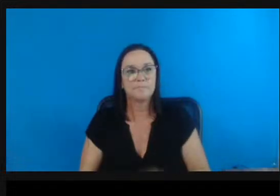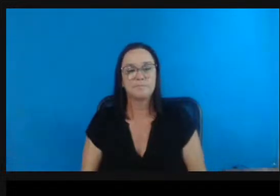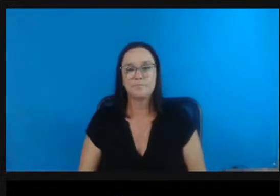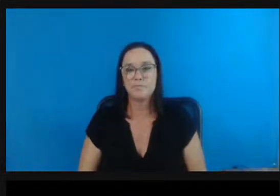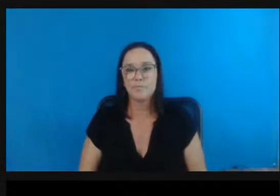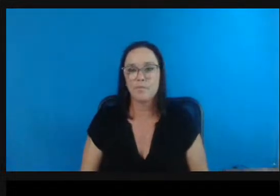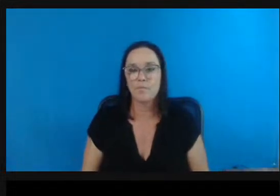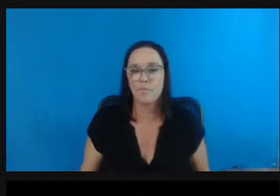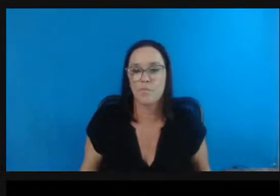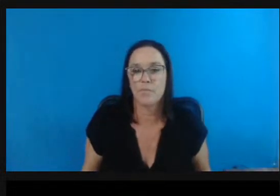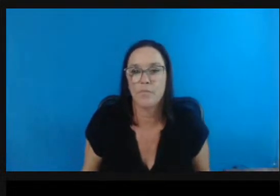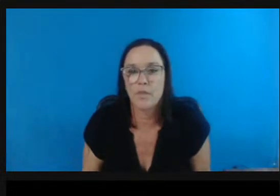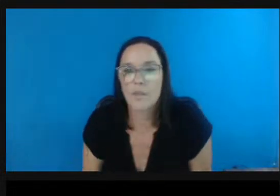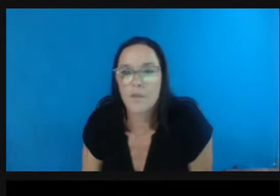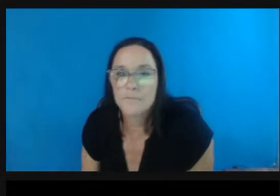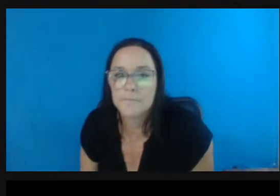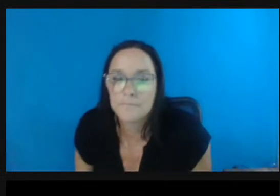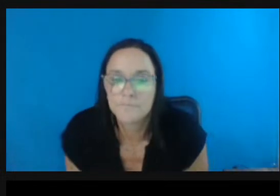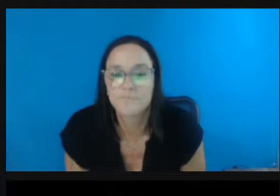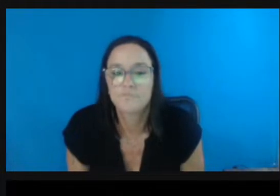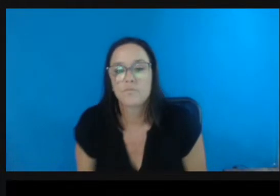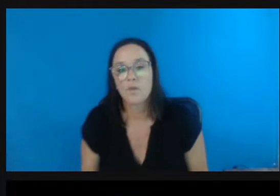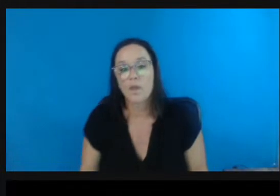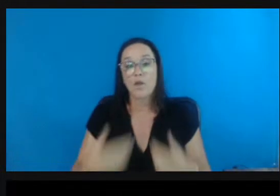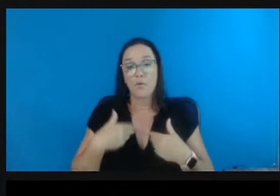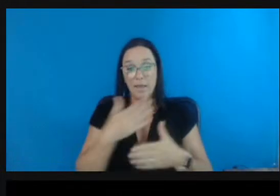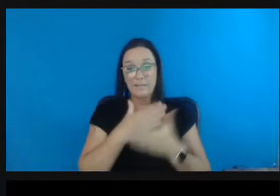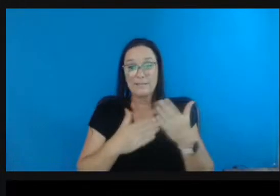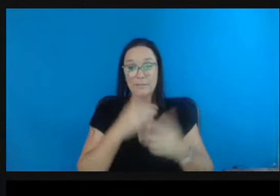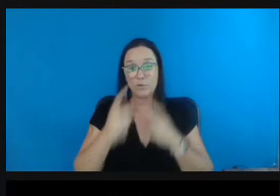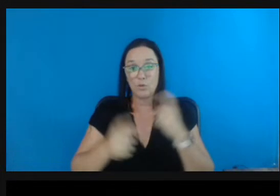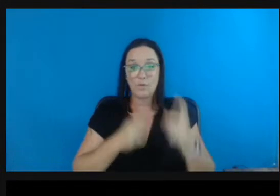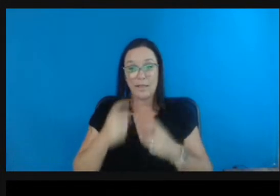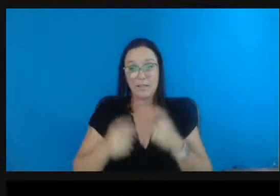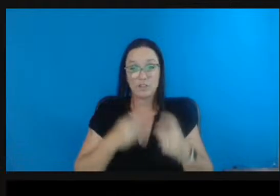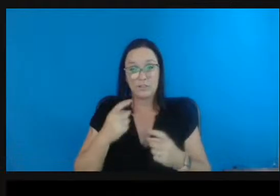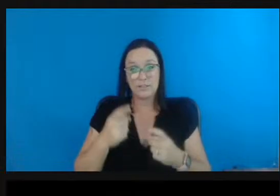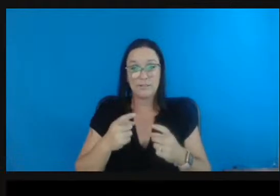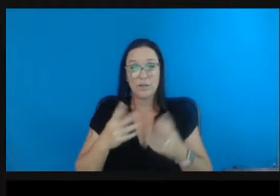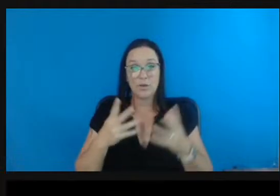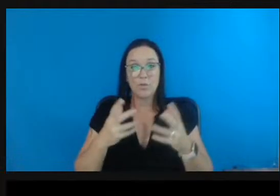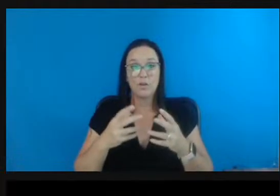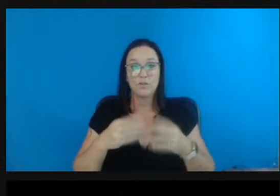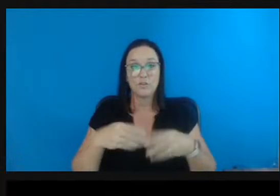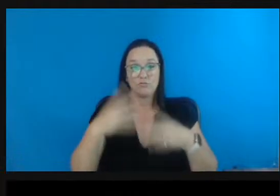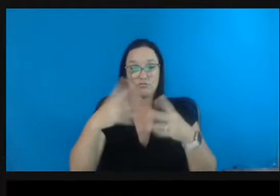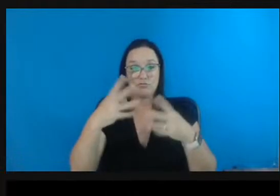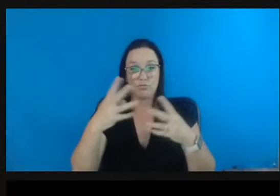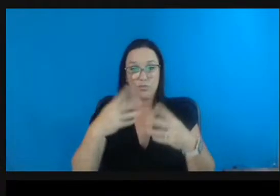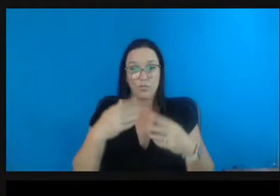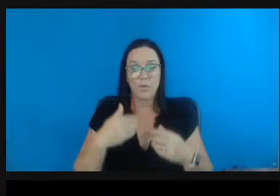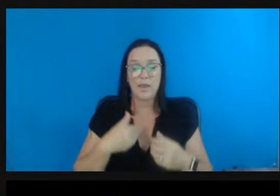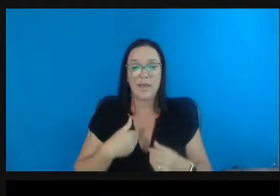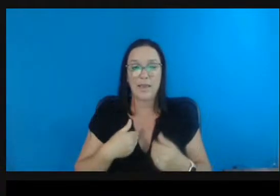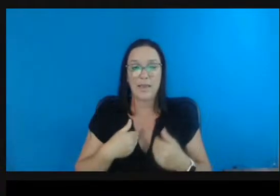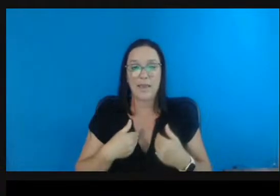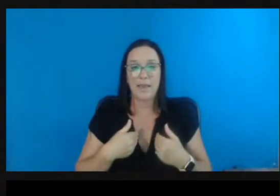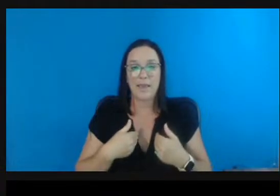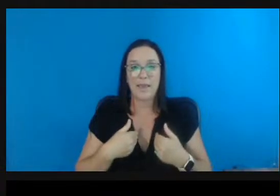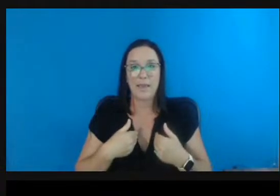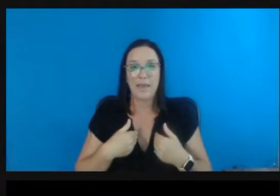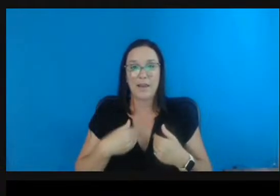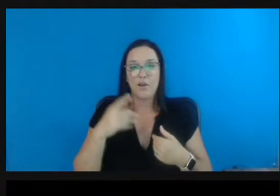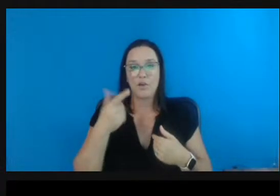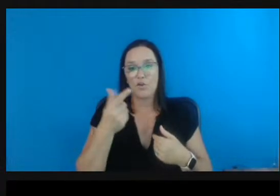right. And we did have some donations come through. I wanted to shout those out real quick. We had Gregory H. with